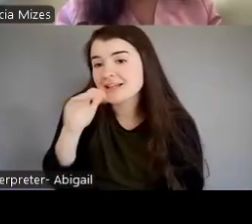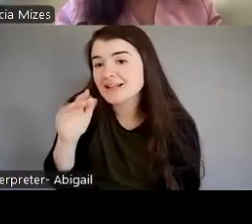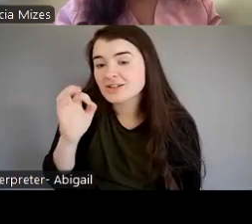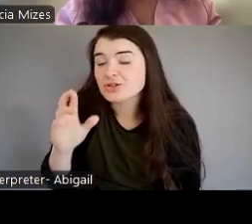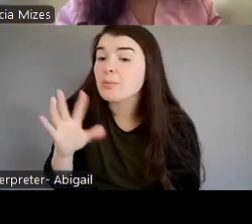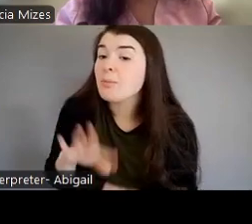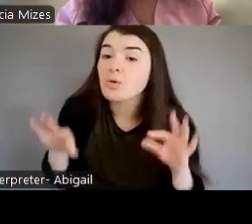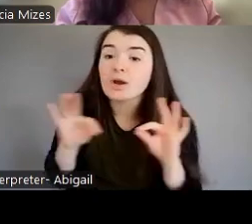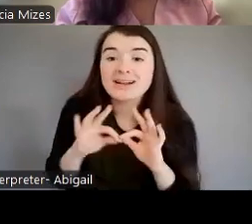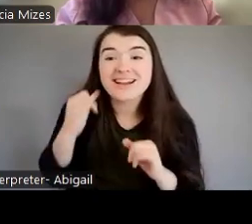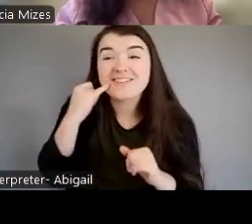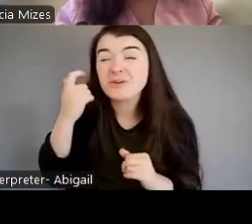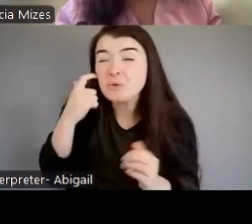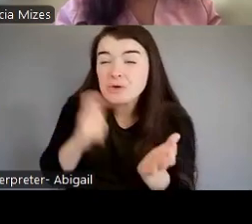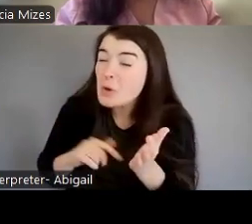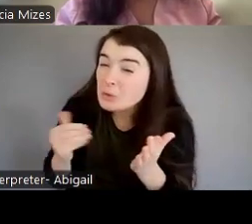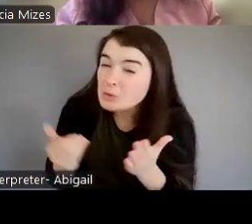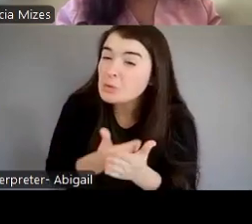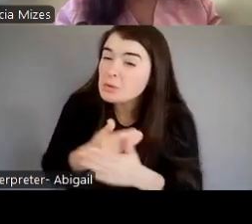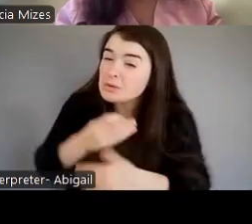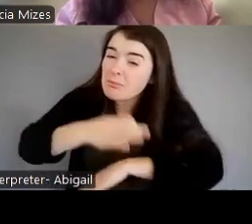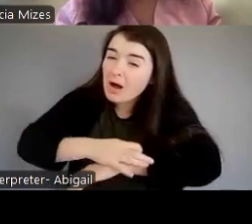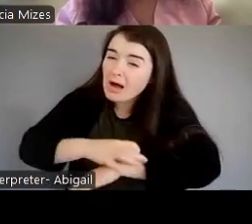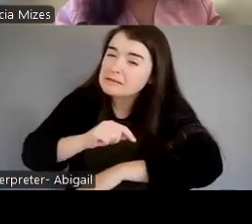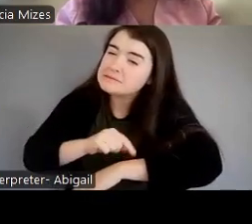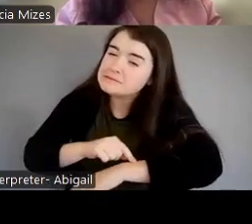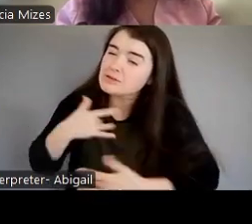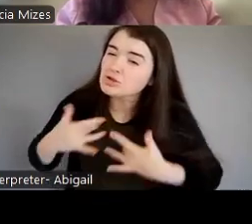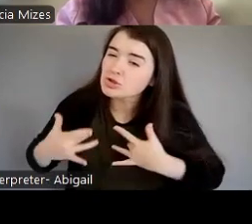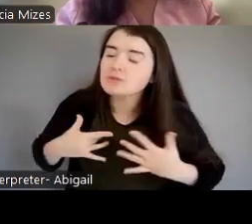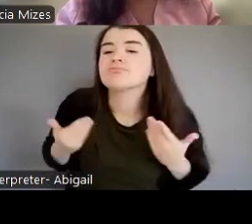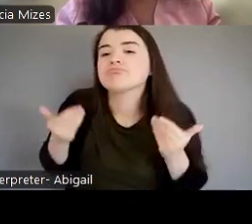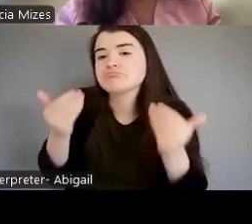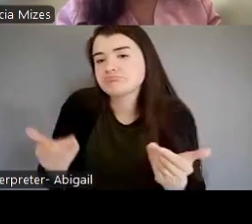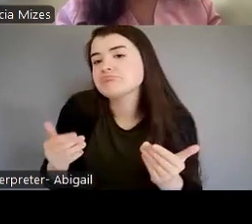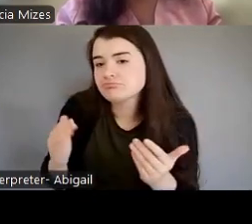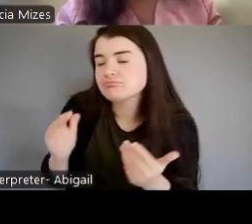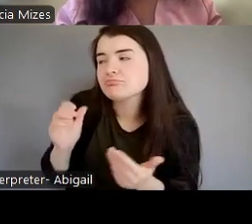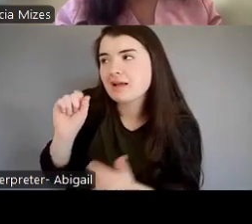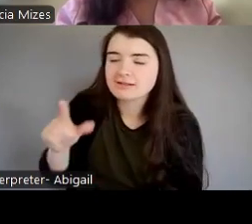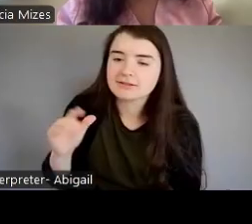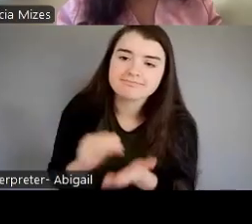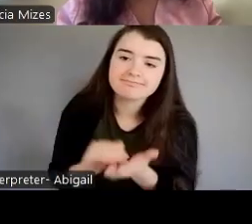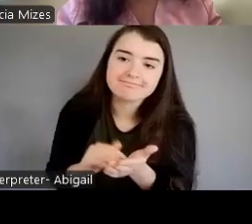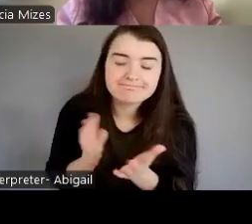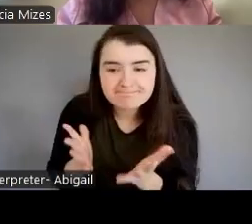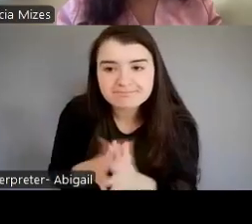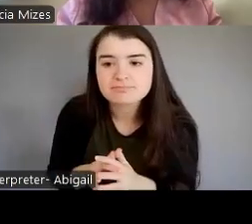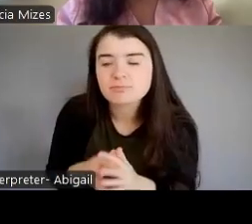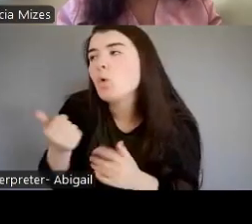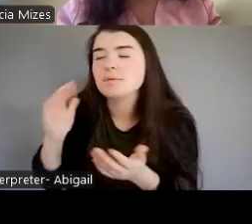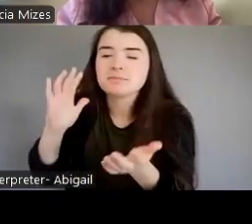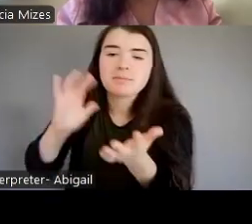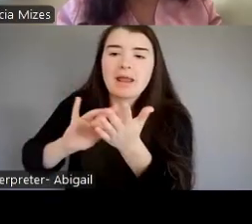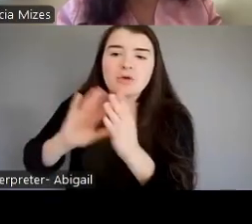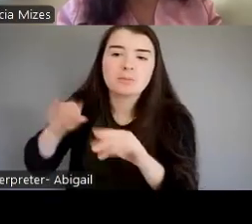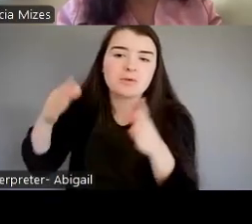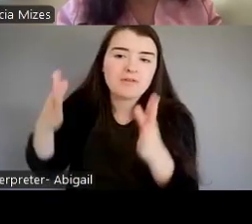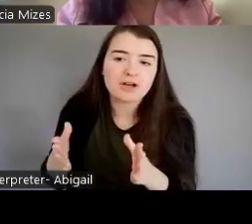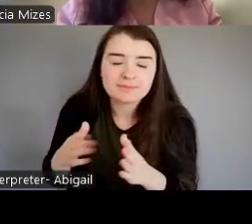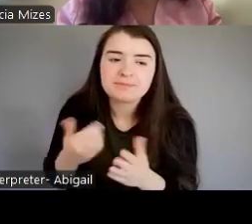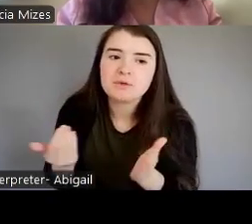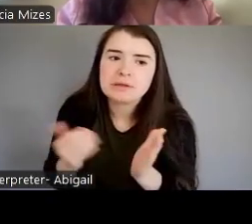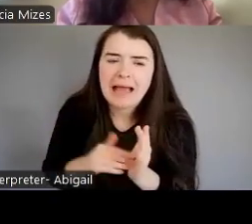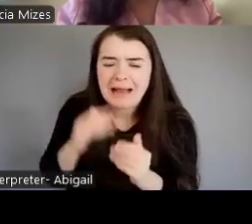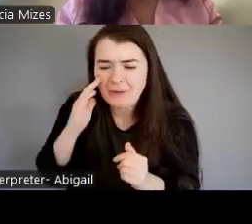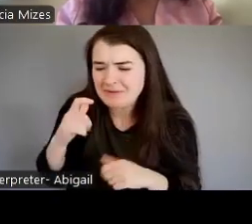you notice any new spot that you're concerned about, you should bring it to the attention of a medical provider. So we're gonna again go over, I know we're kind of short